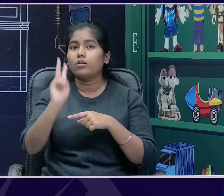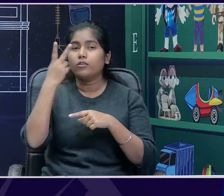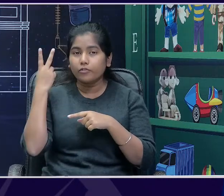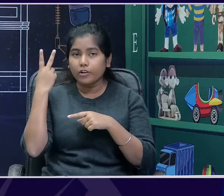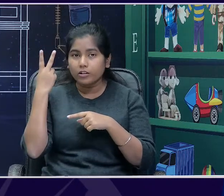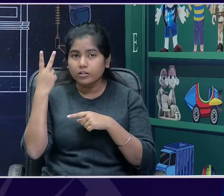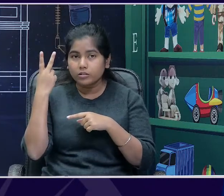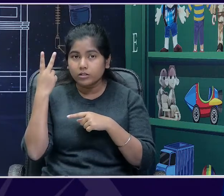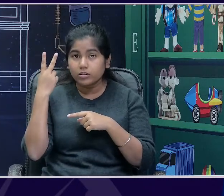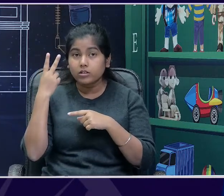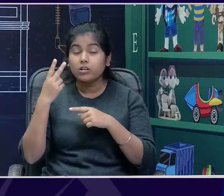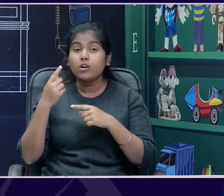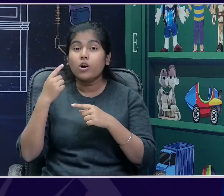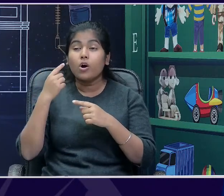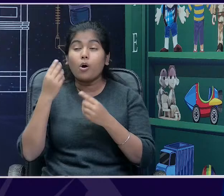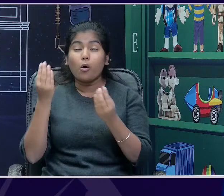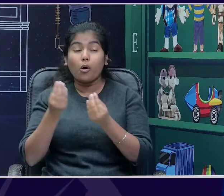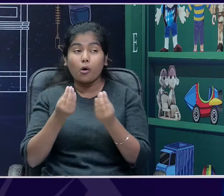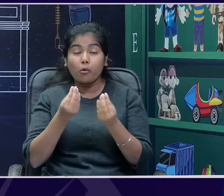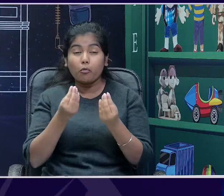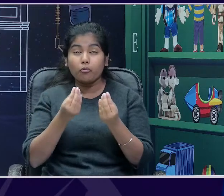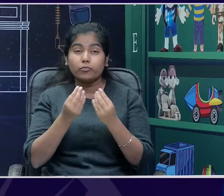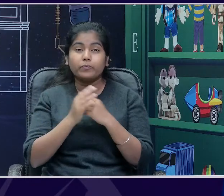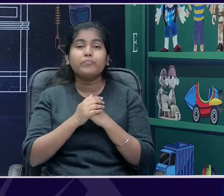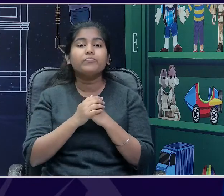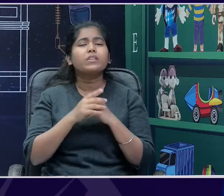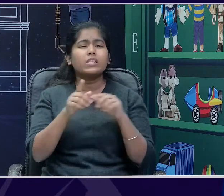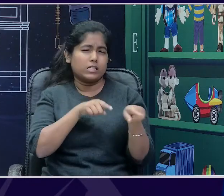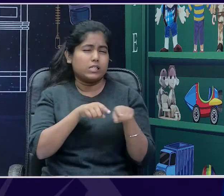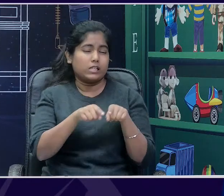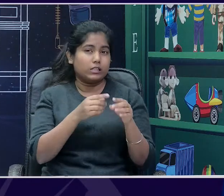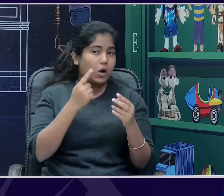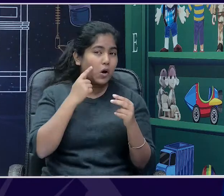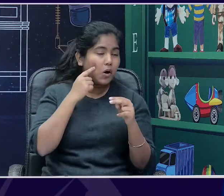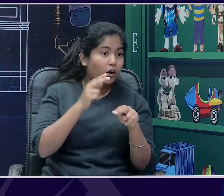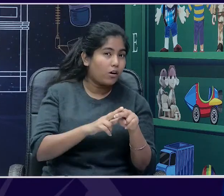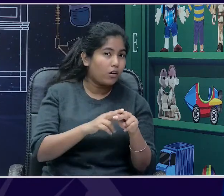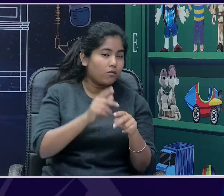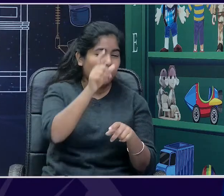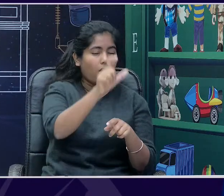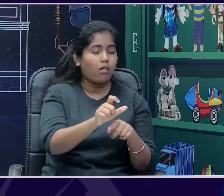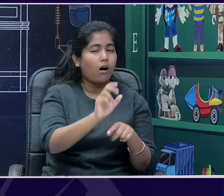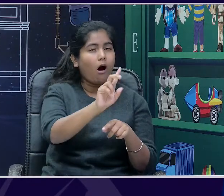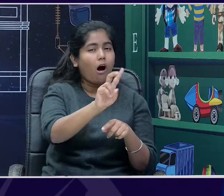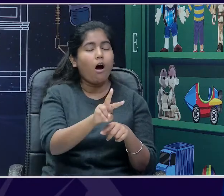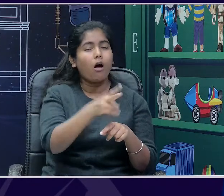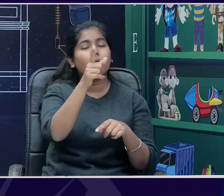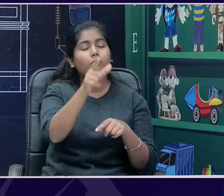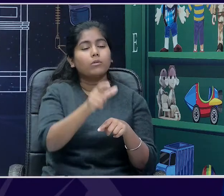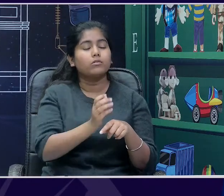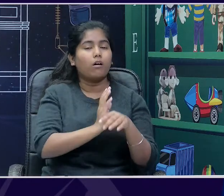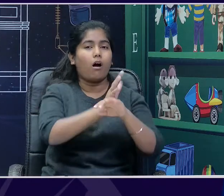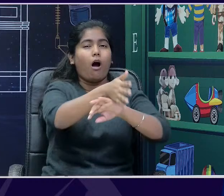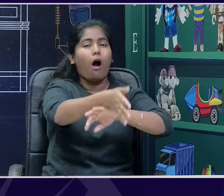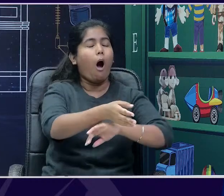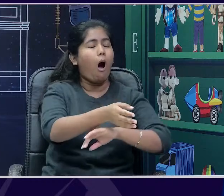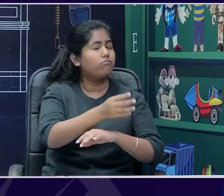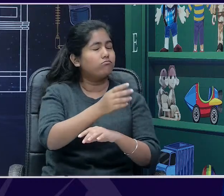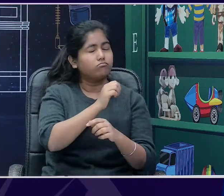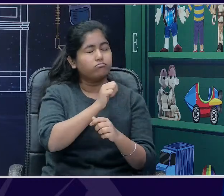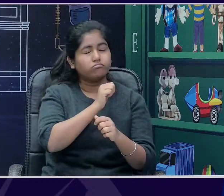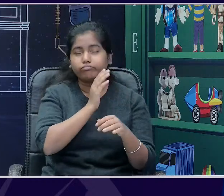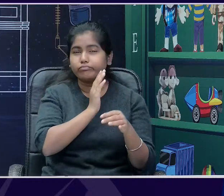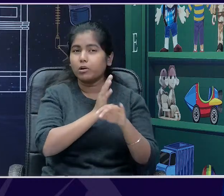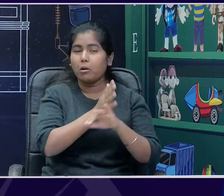hurt badly other person, yes. harm other person other badly, persons, yes. means they have those tendencies to